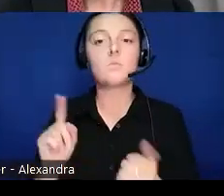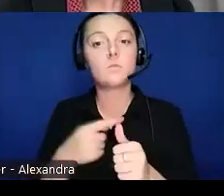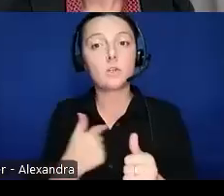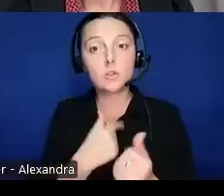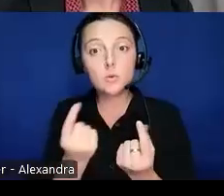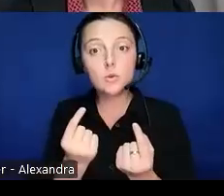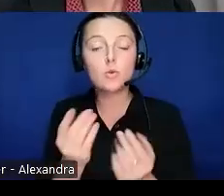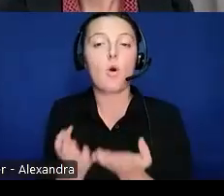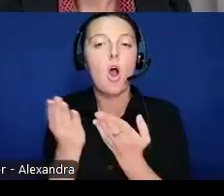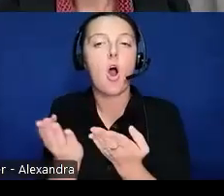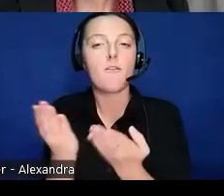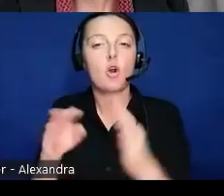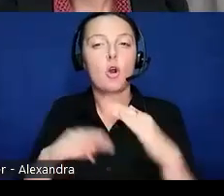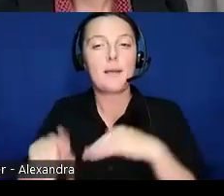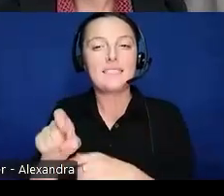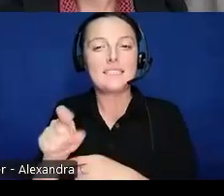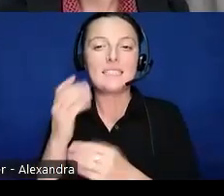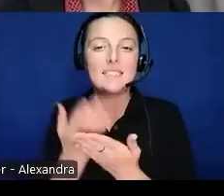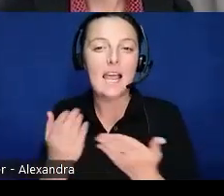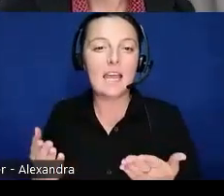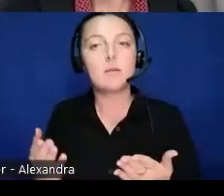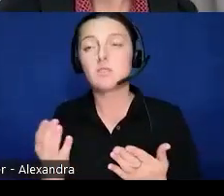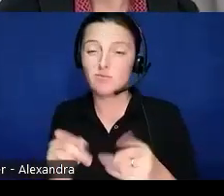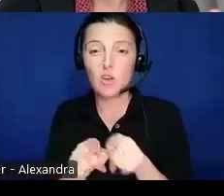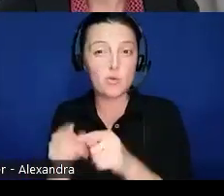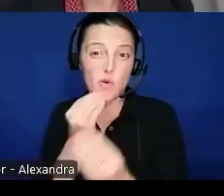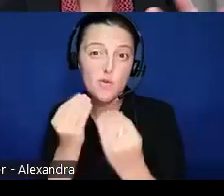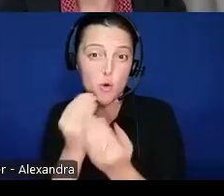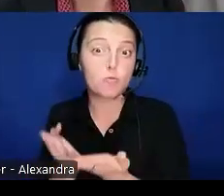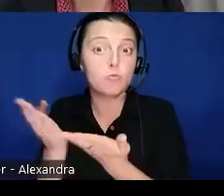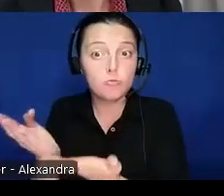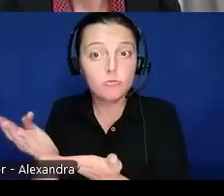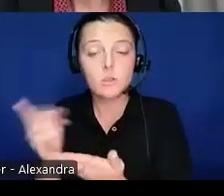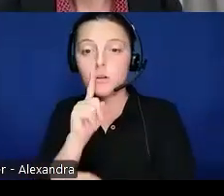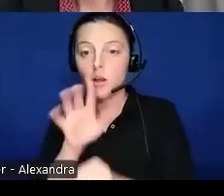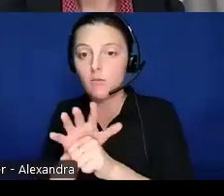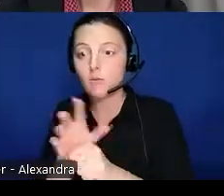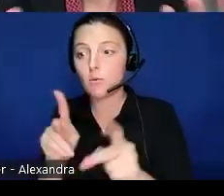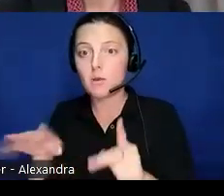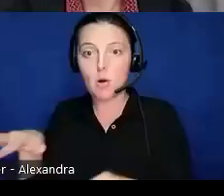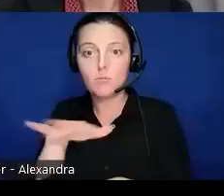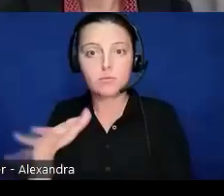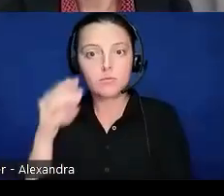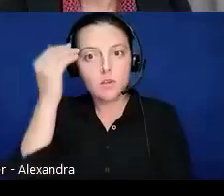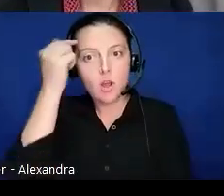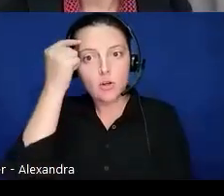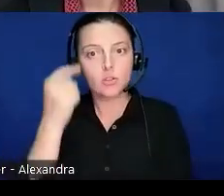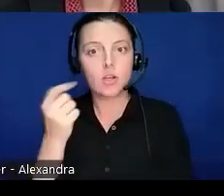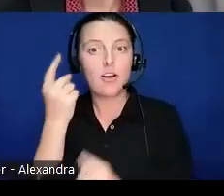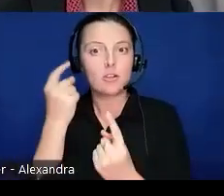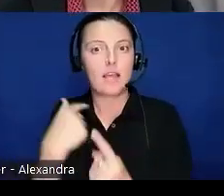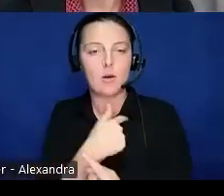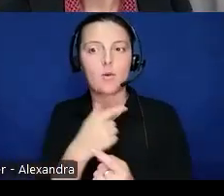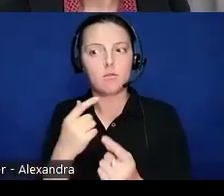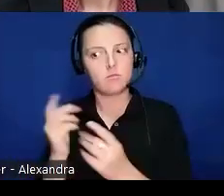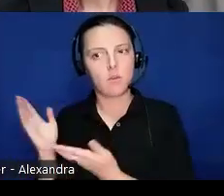and including food and these kinds of things to make sure people understand that we're coming with some sort of thing to provide them and